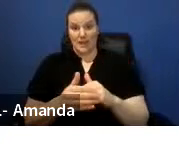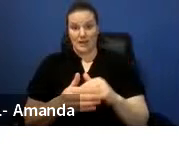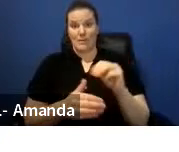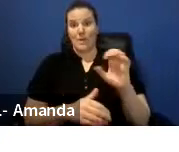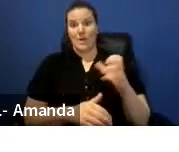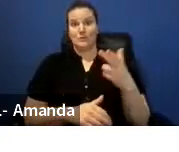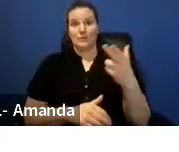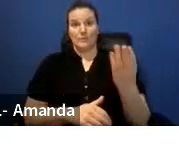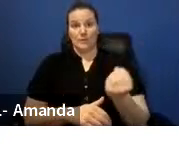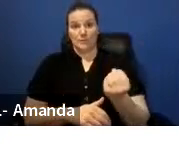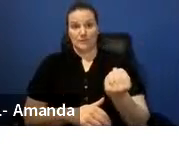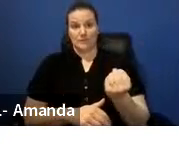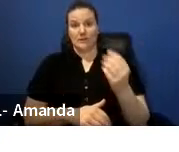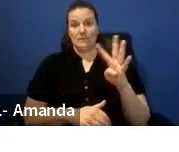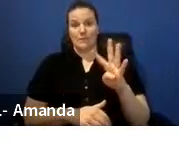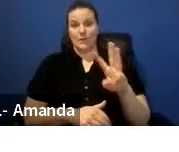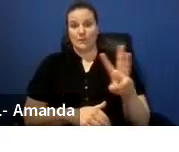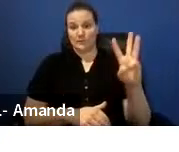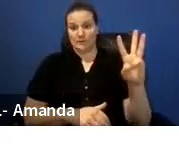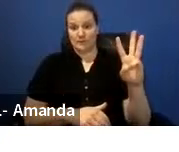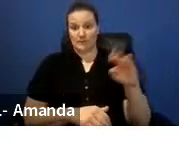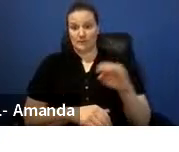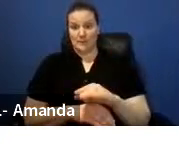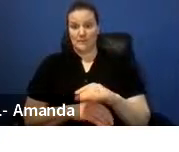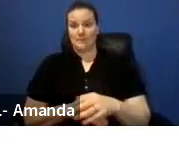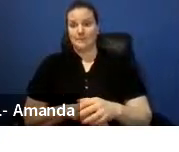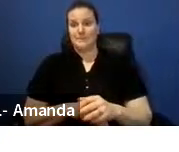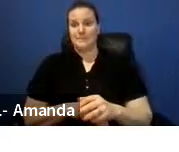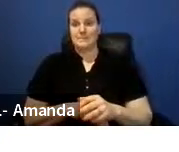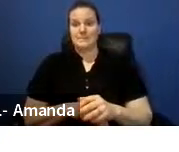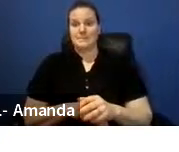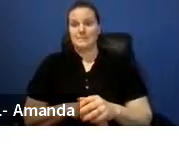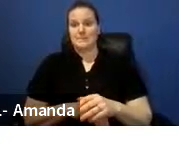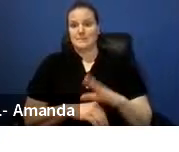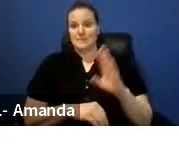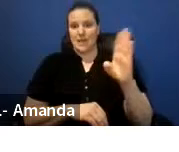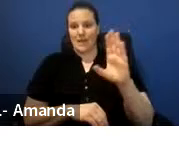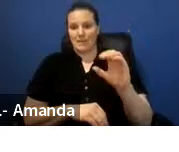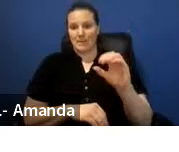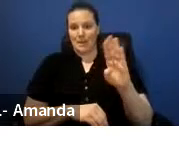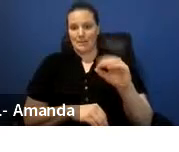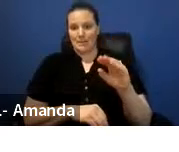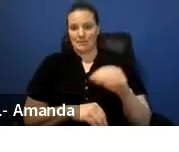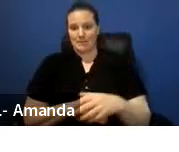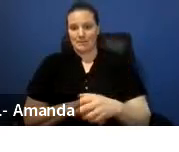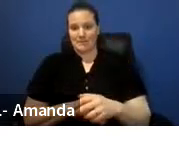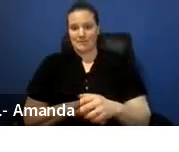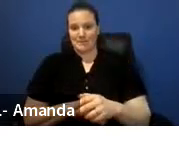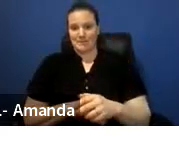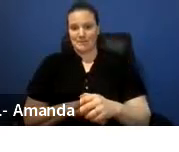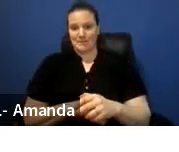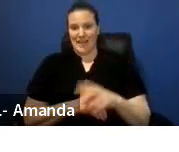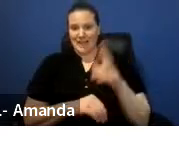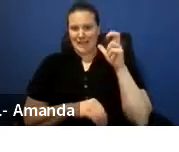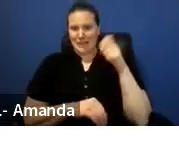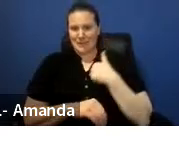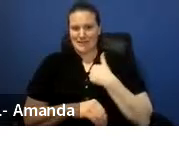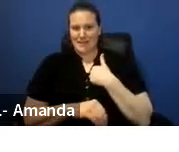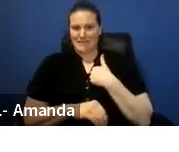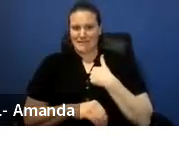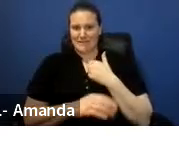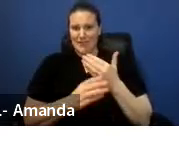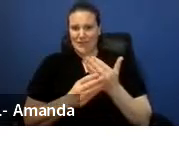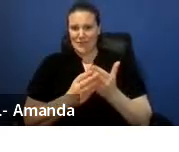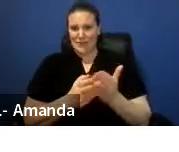March 14th from 4 to 6 p.m. Hi, Bob. Hi. I can hear myself through